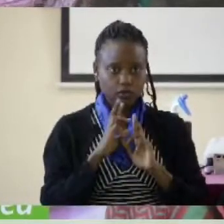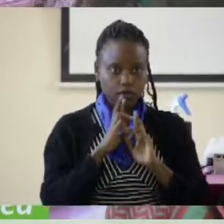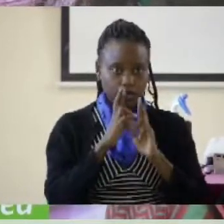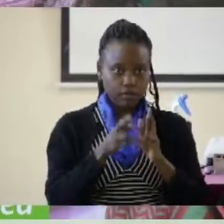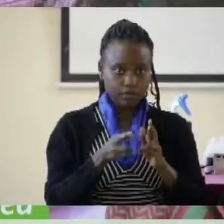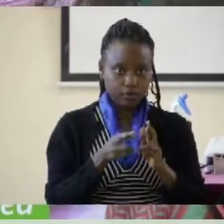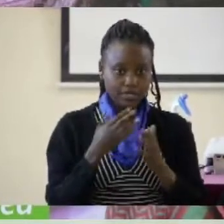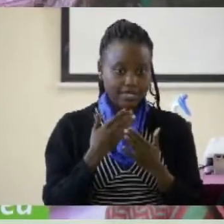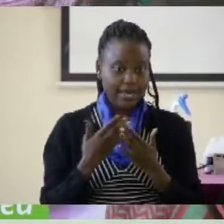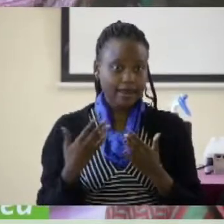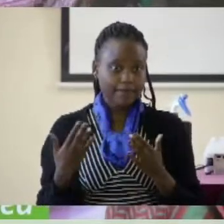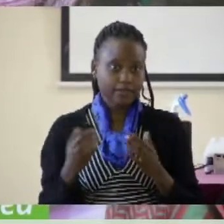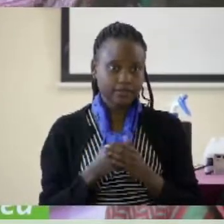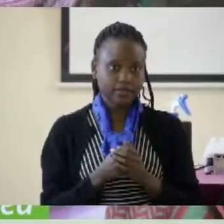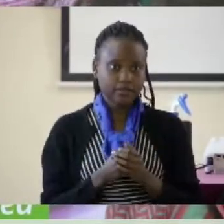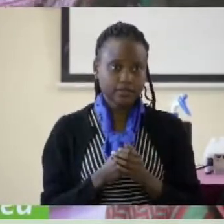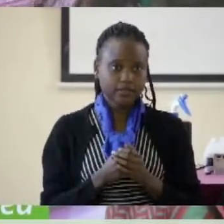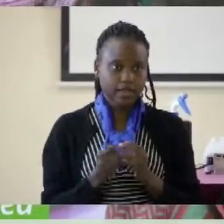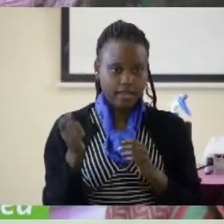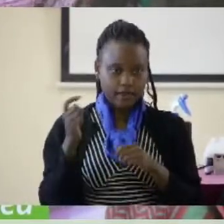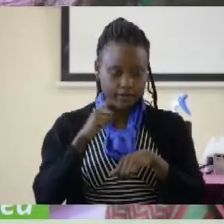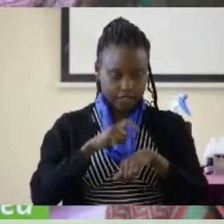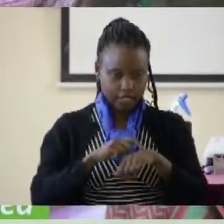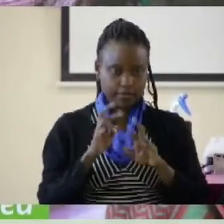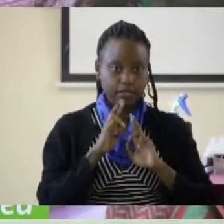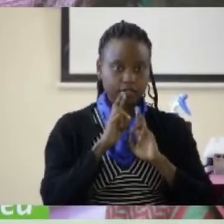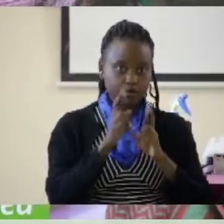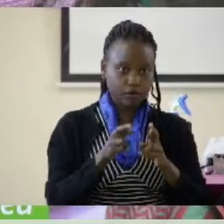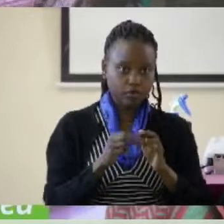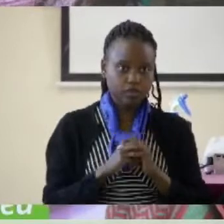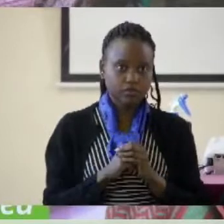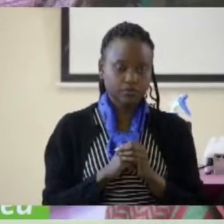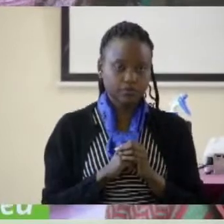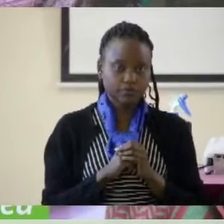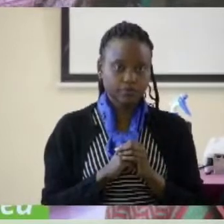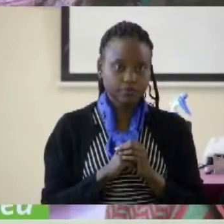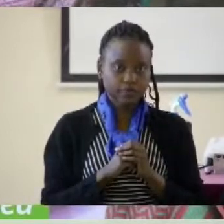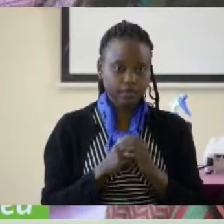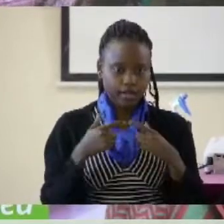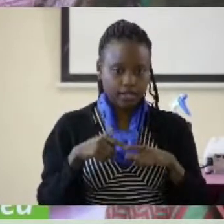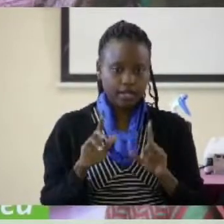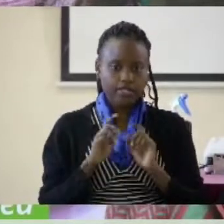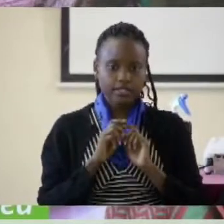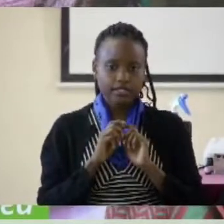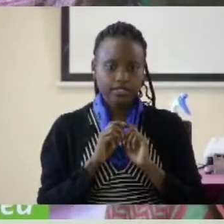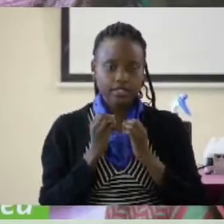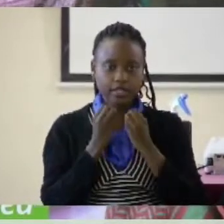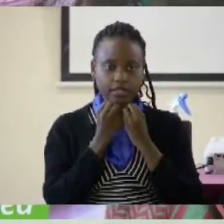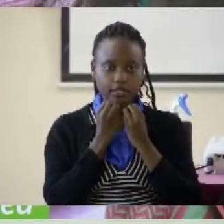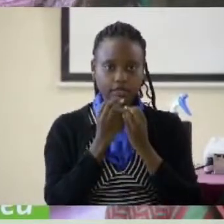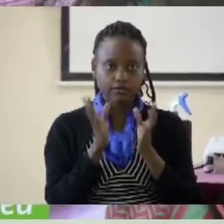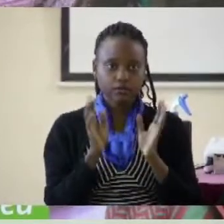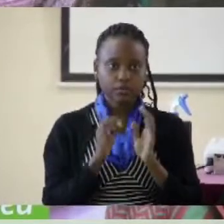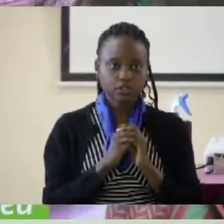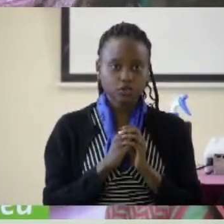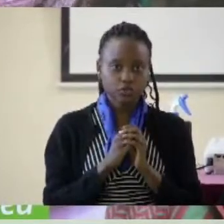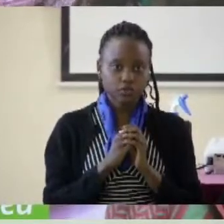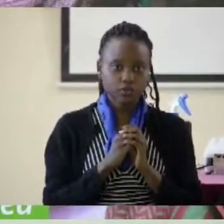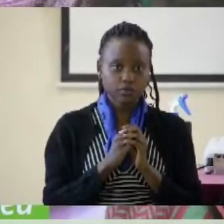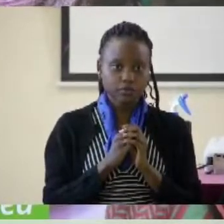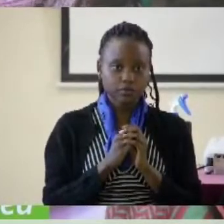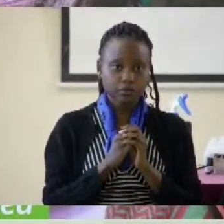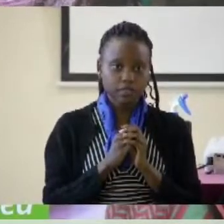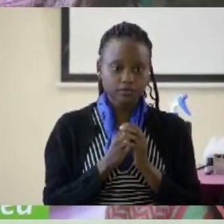elements every time they report to the upper side. Let the information be sieved